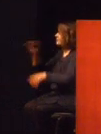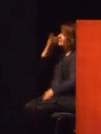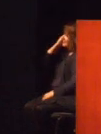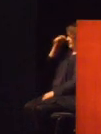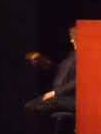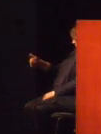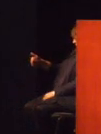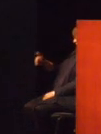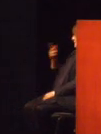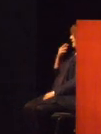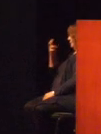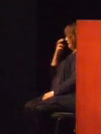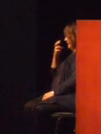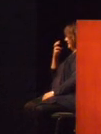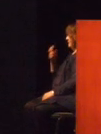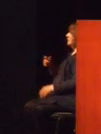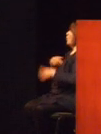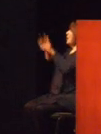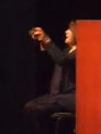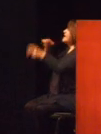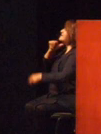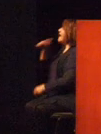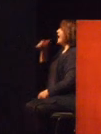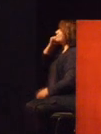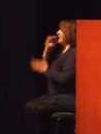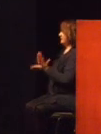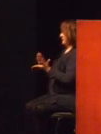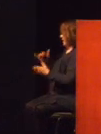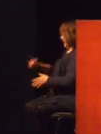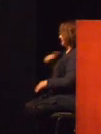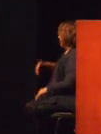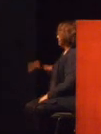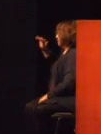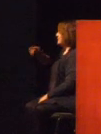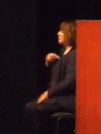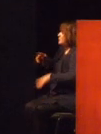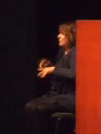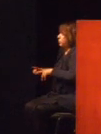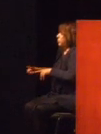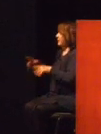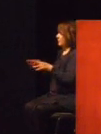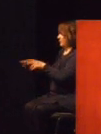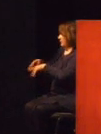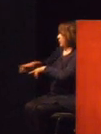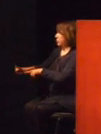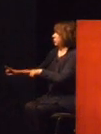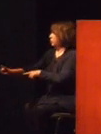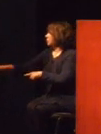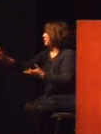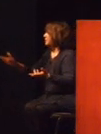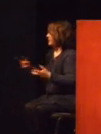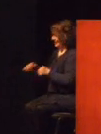if we're colorblind or if we're non-racist, which is how I was raised to be, we just get swept along in the current. And we're still going in that